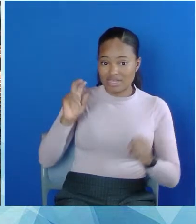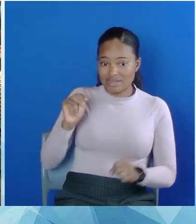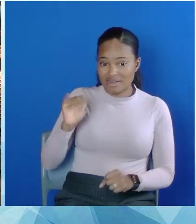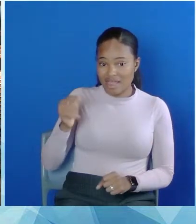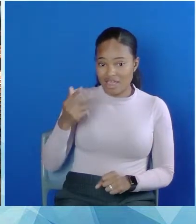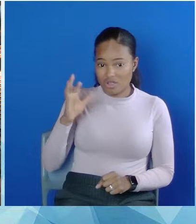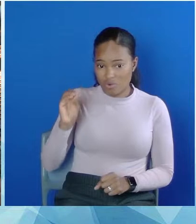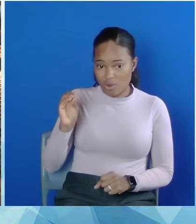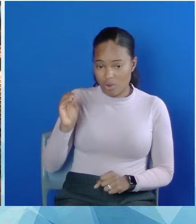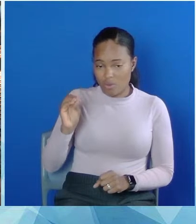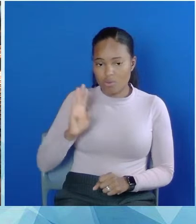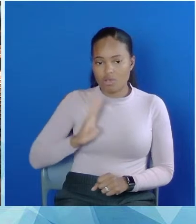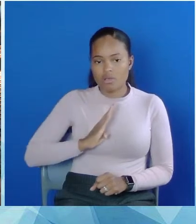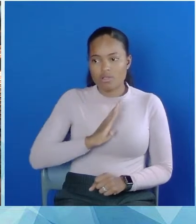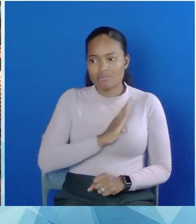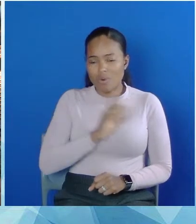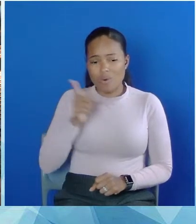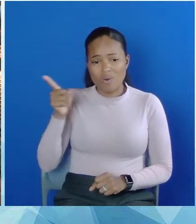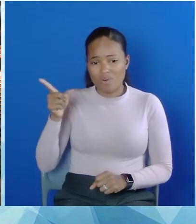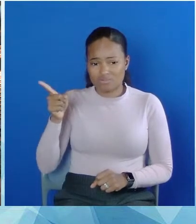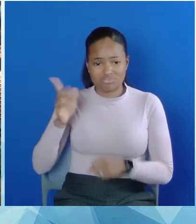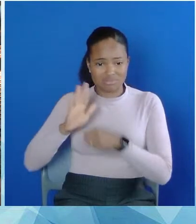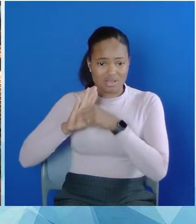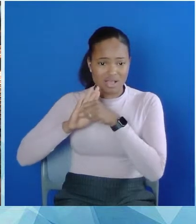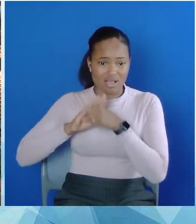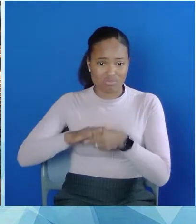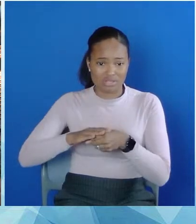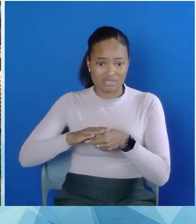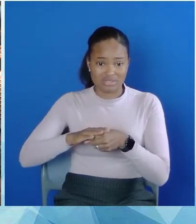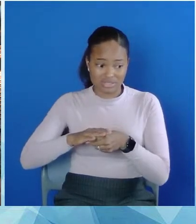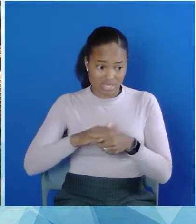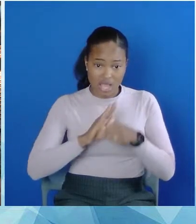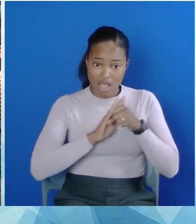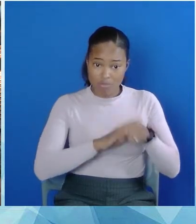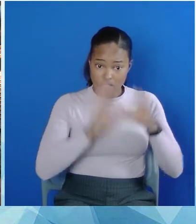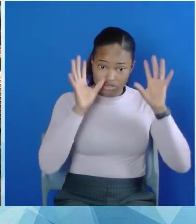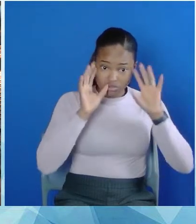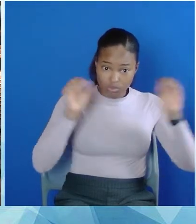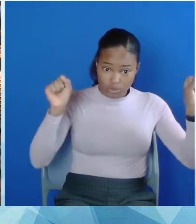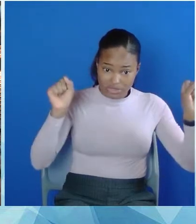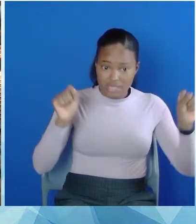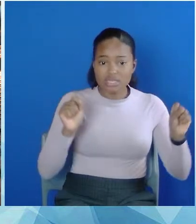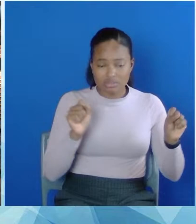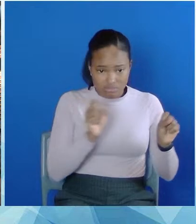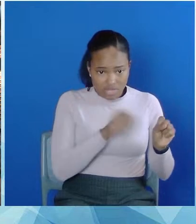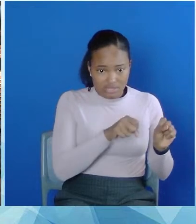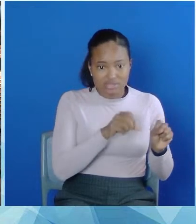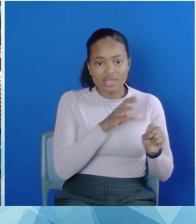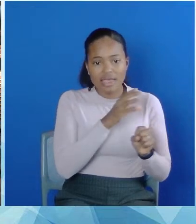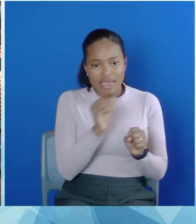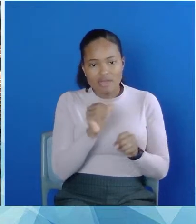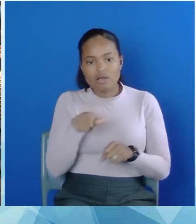board was frankly quite oppressive, not only to the superintendent, but to other members of the board.